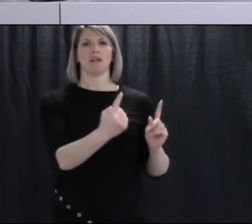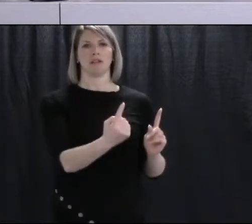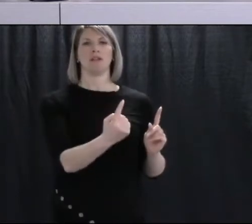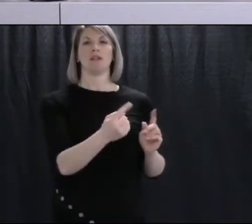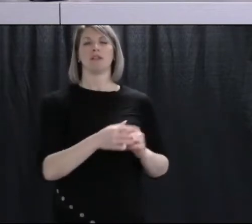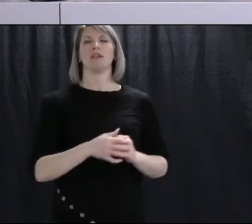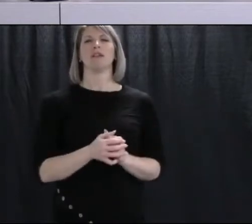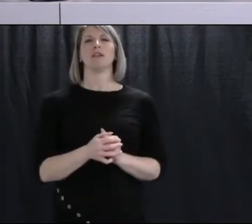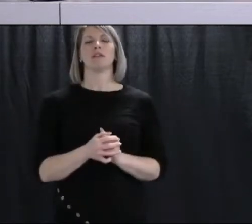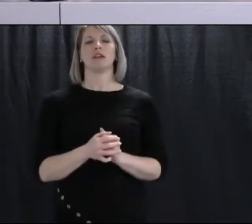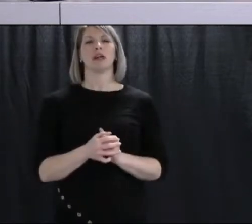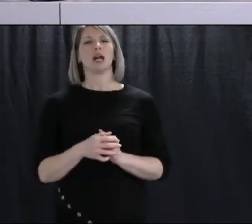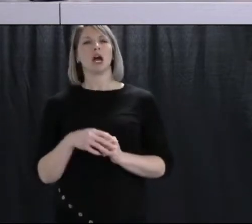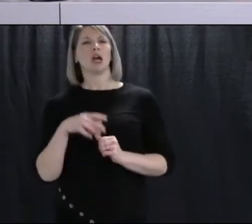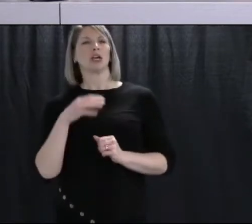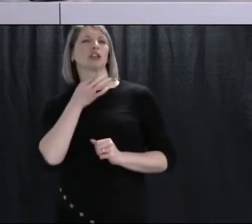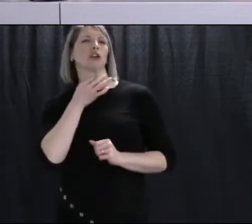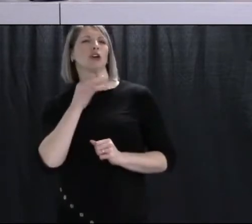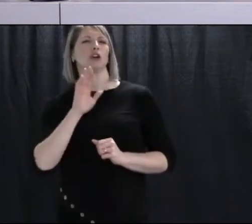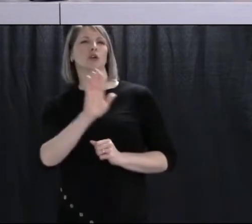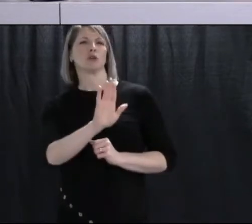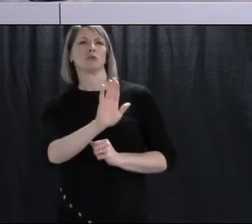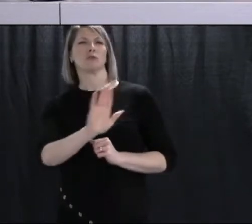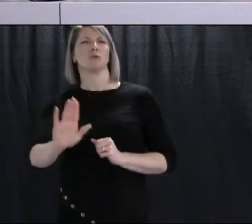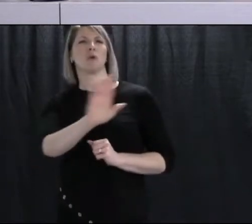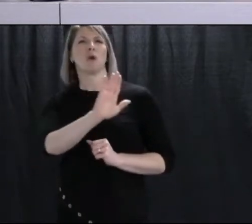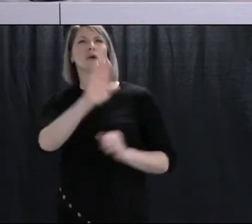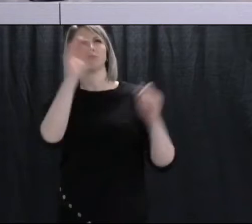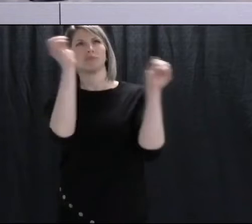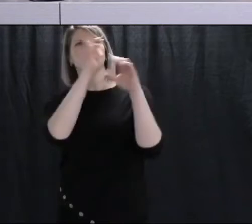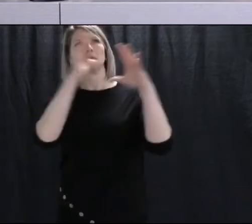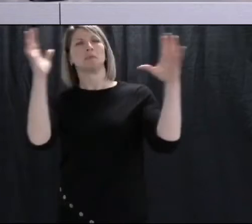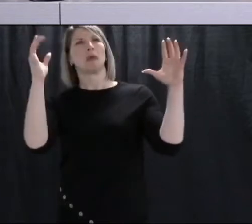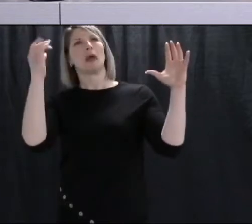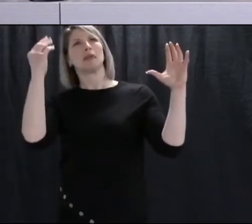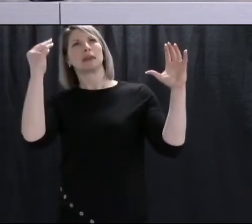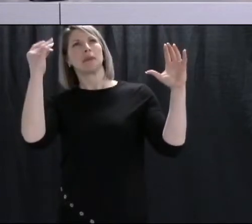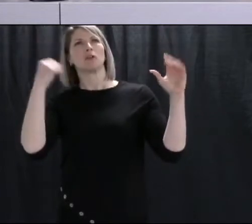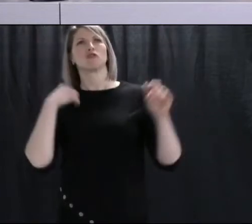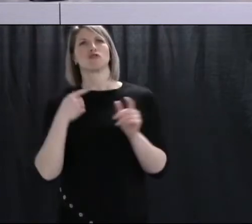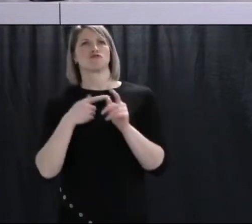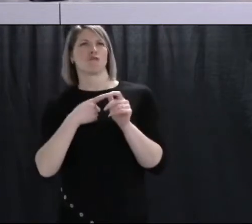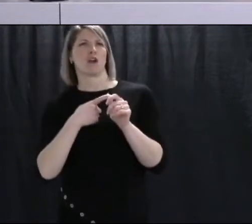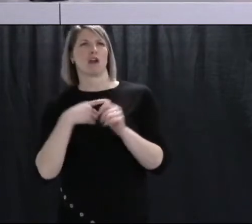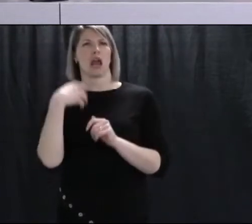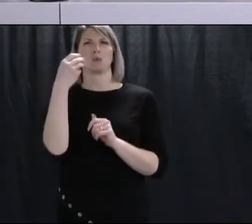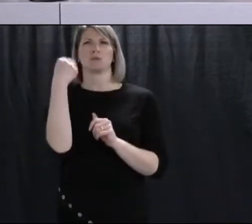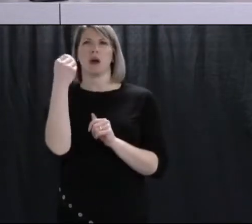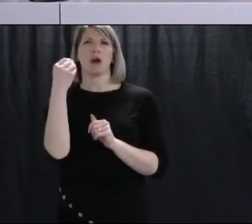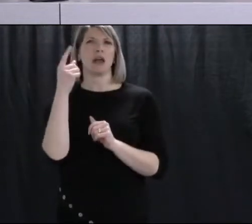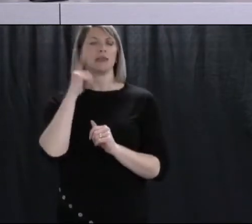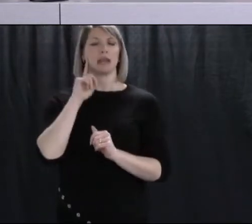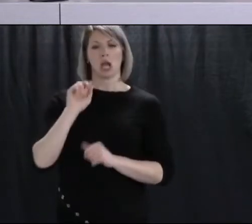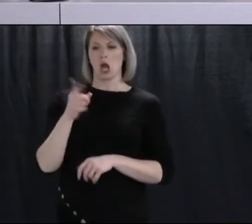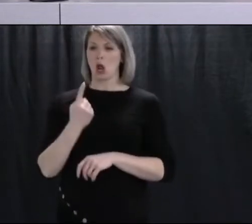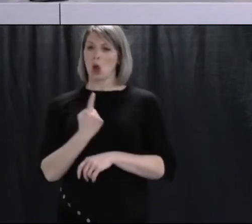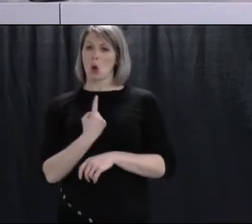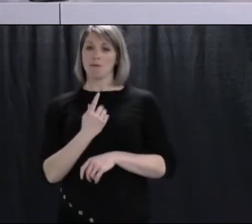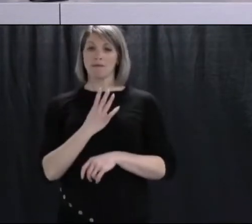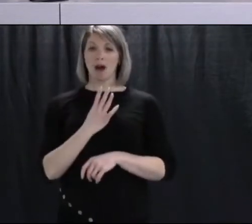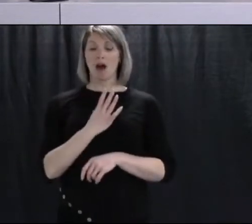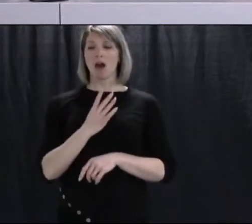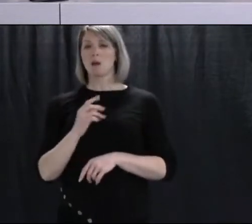how the goalpost has changed on this. For people thinking about, going for a run outside or doing things on their own but outside of their homes.